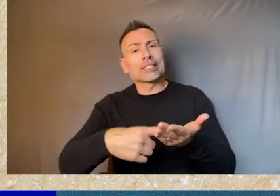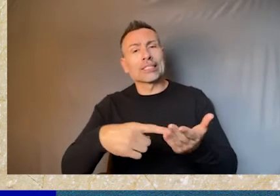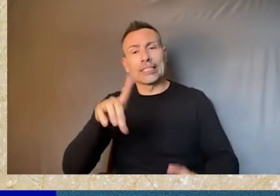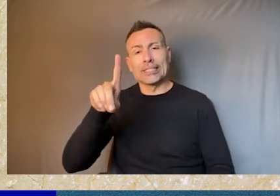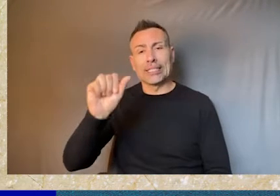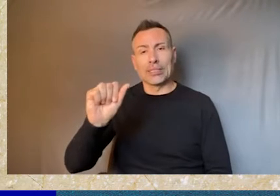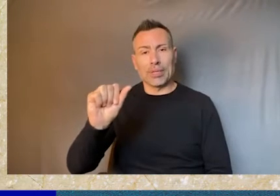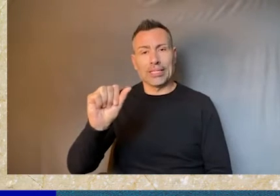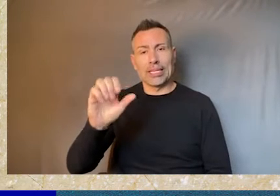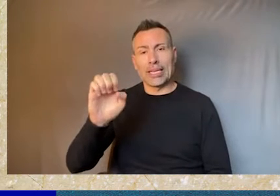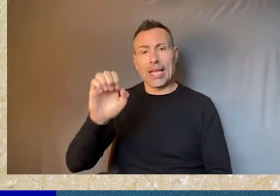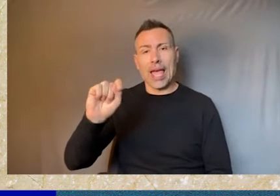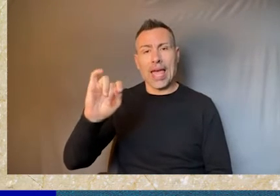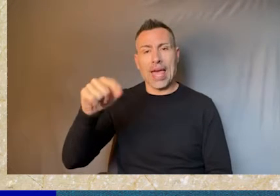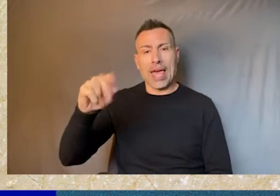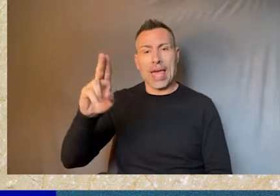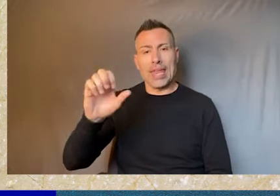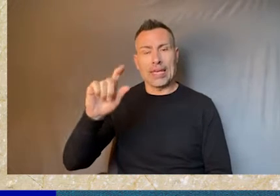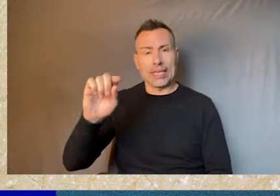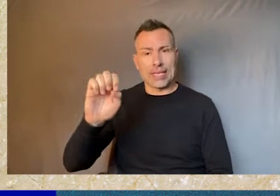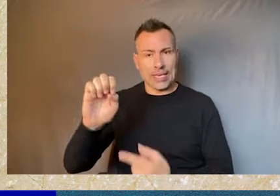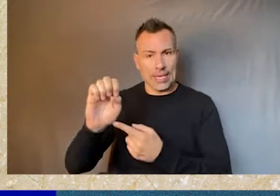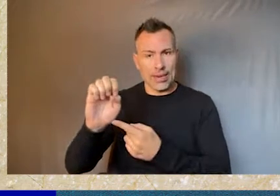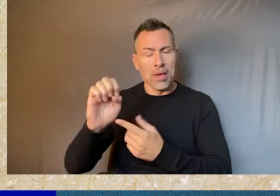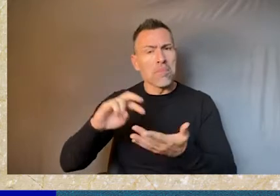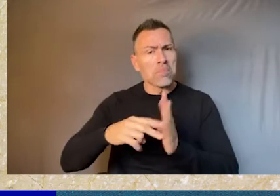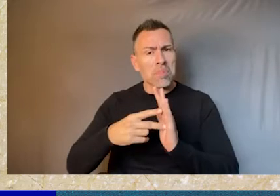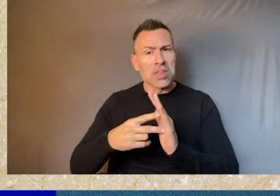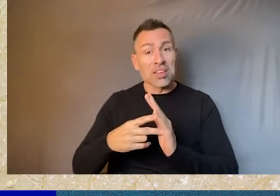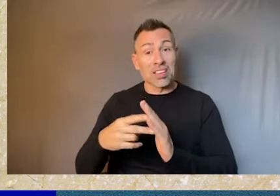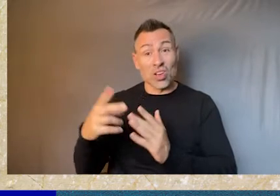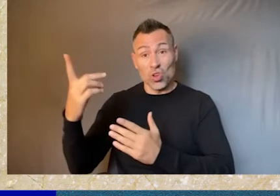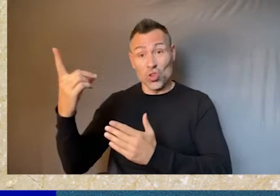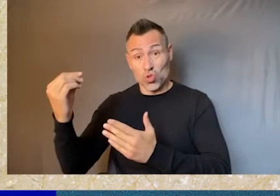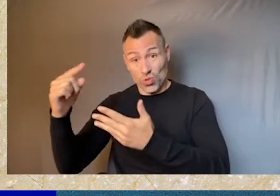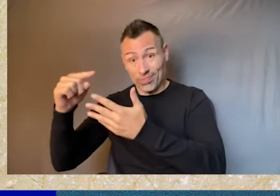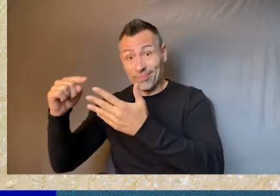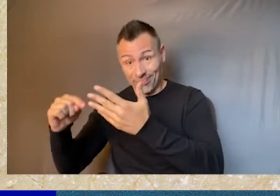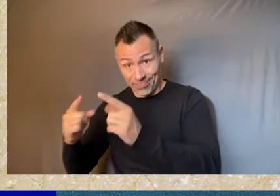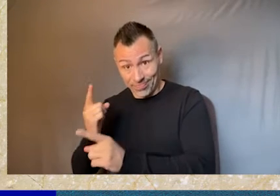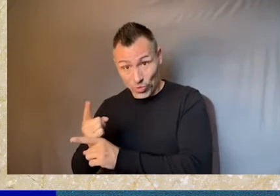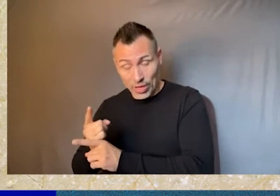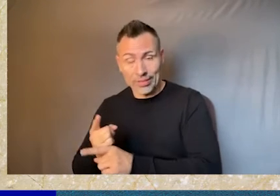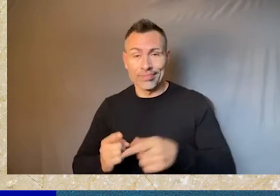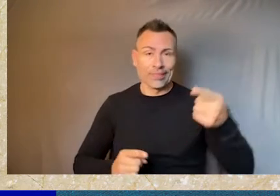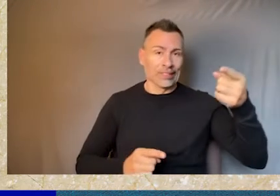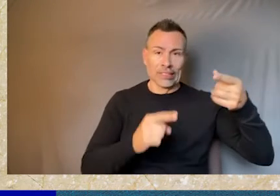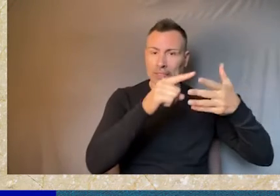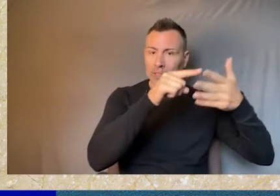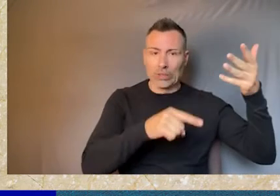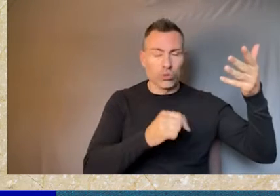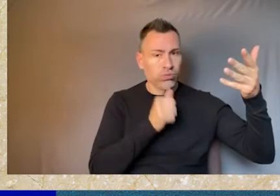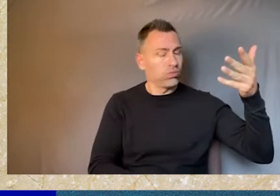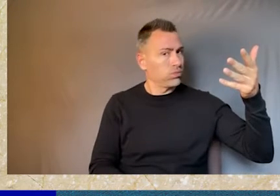disability etiquette, do's and don'ts of what someone should do when interacting with a person with a disability. And the